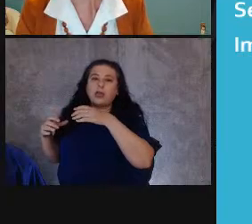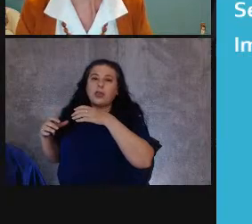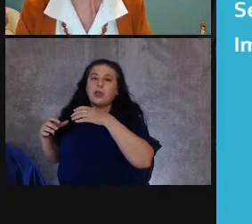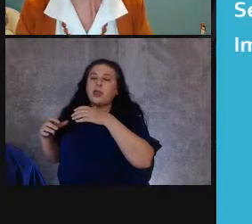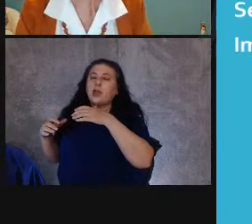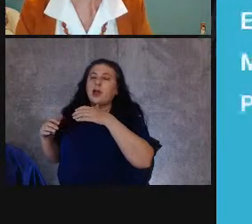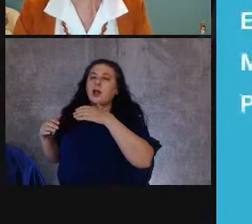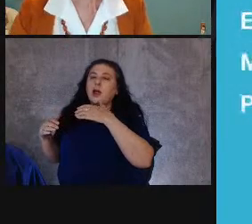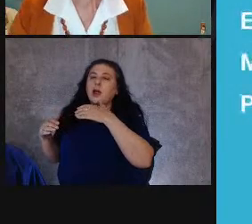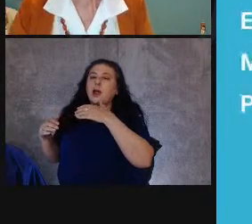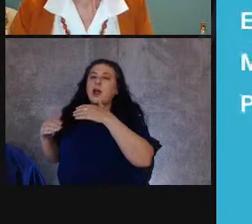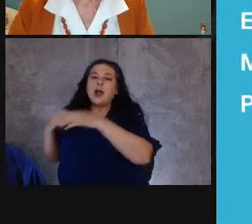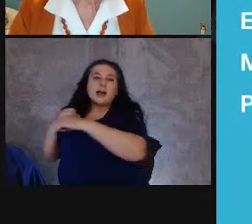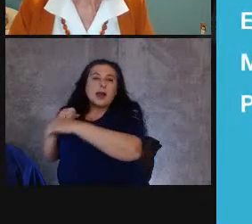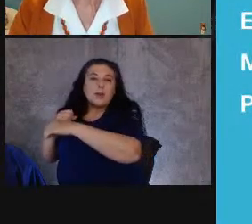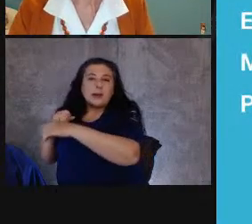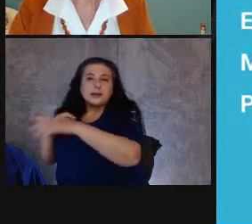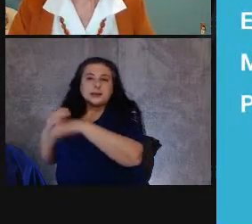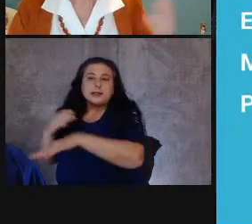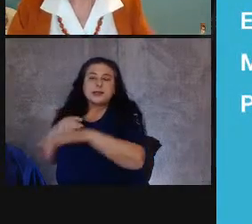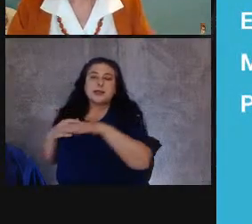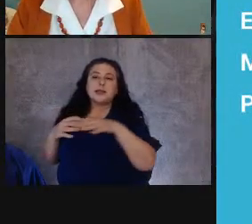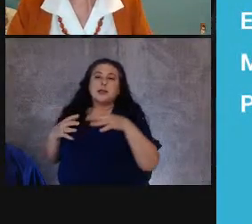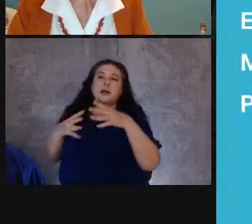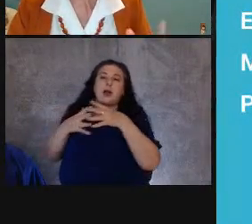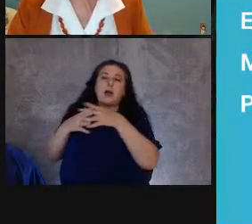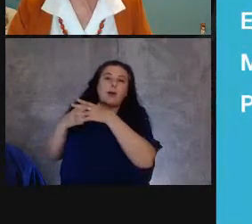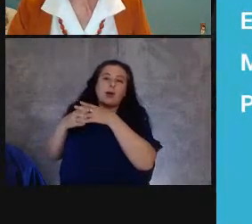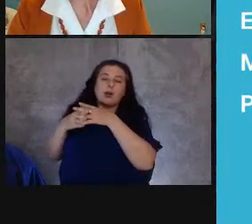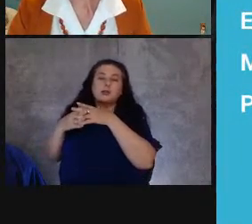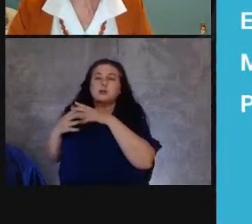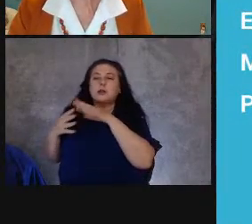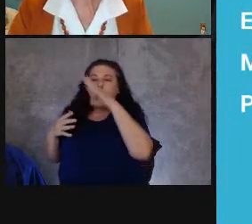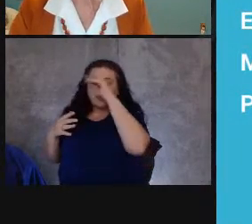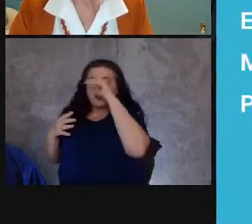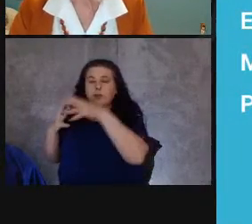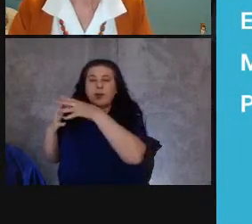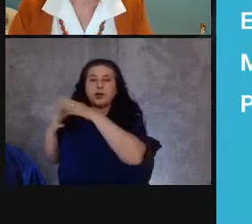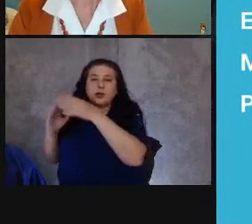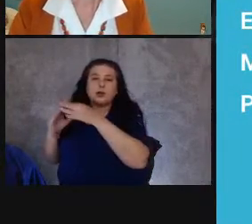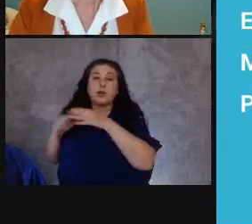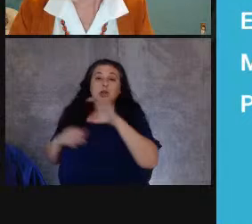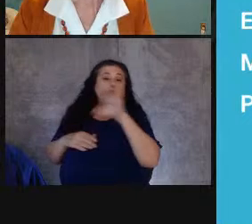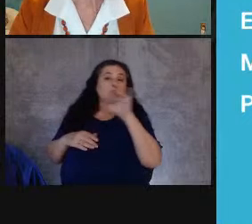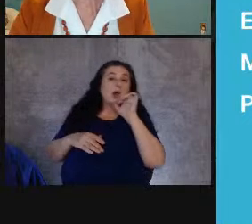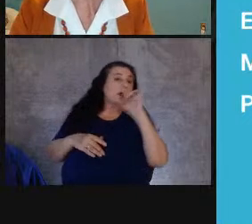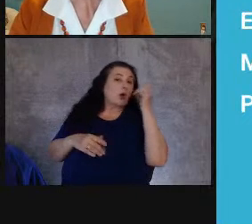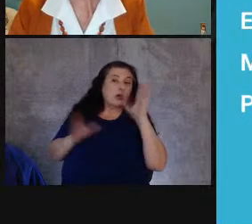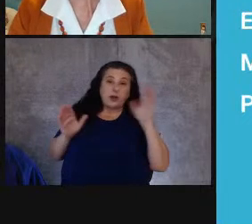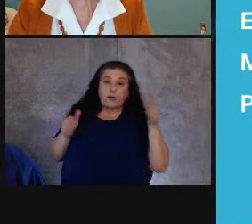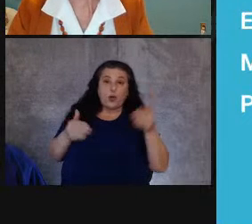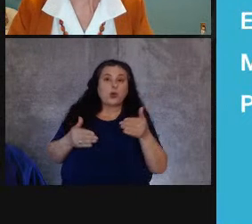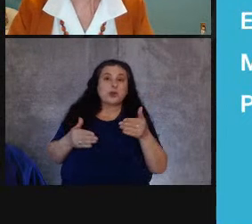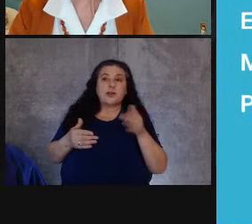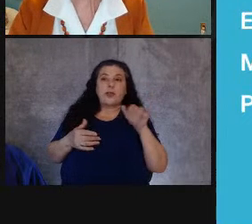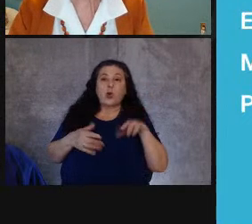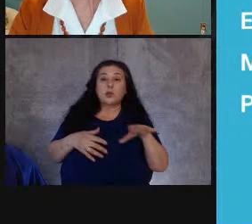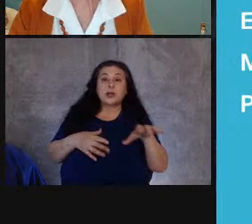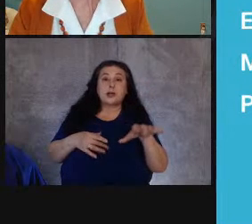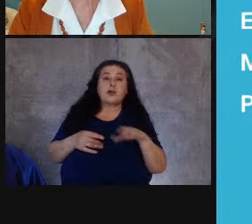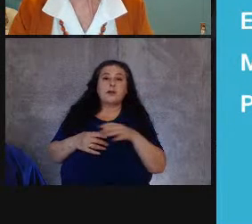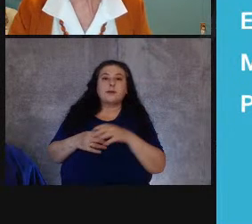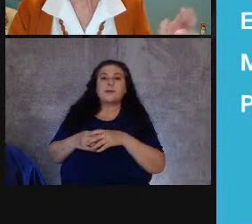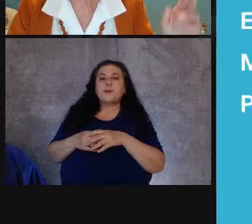American community. So Chicago was certainly not the only focus of these